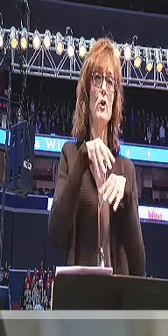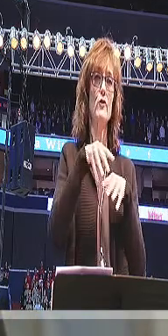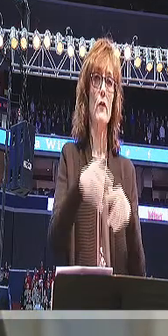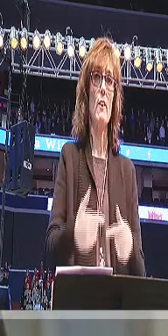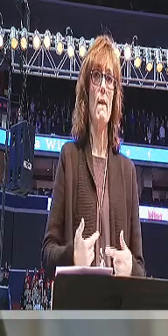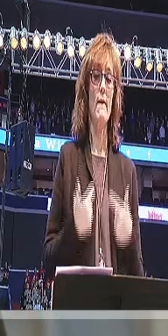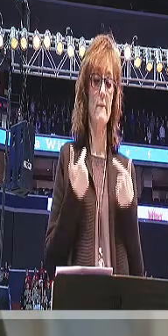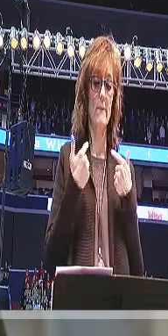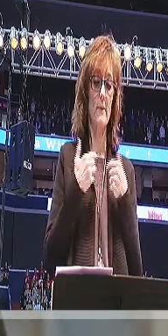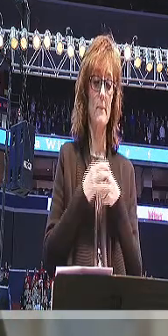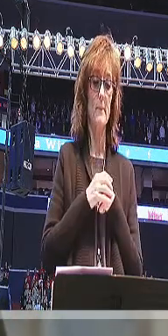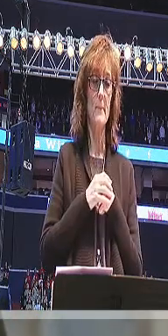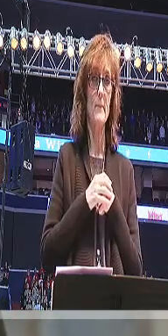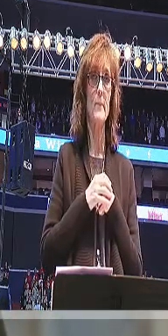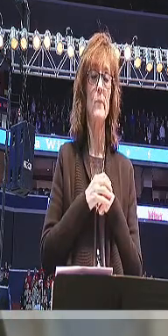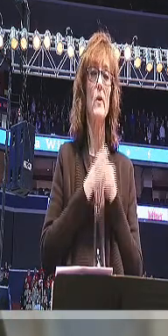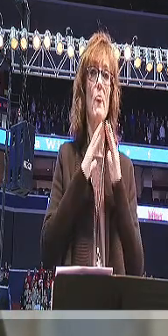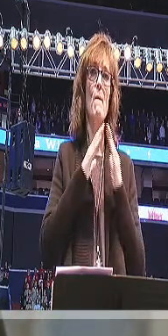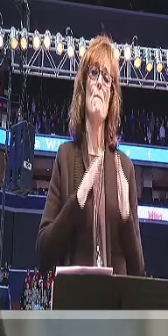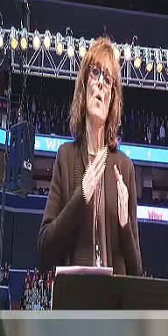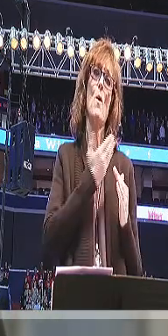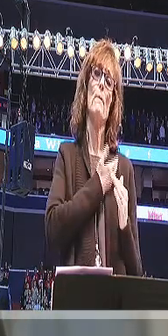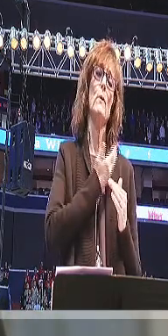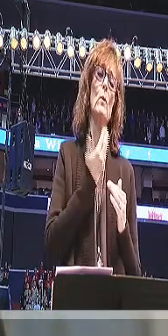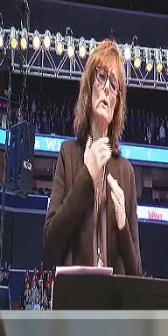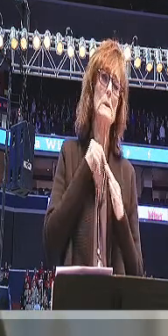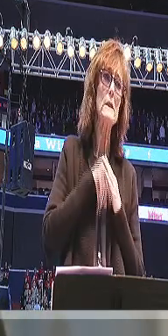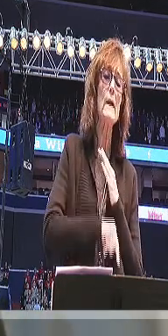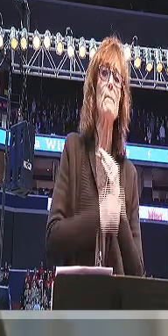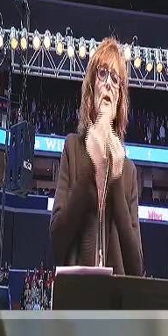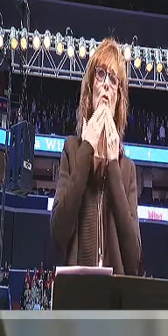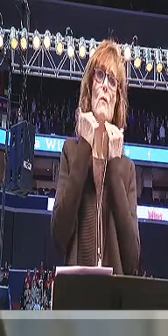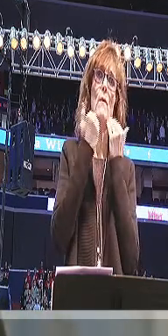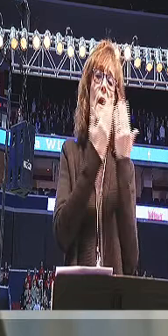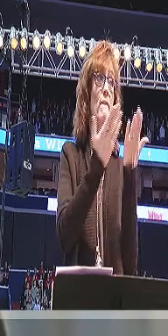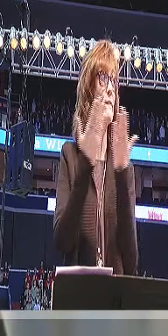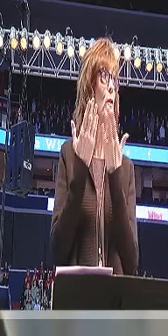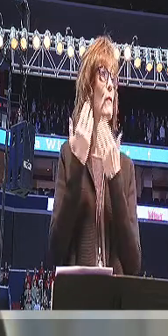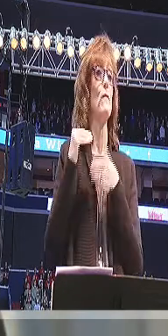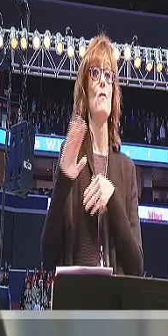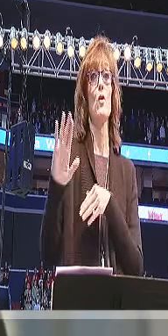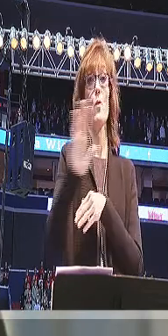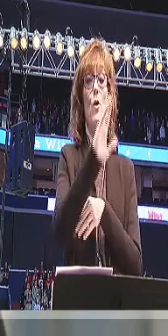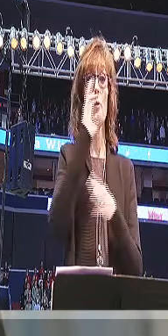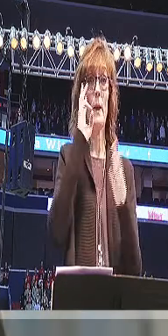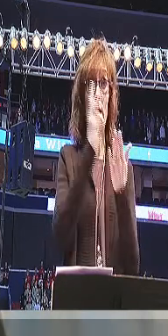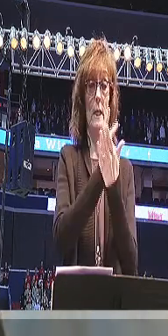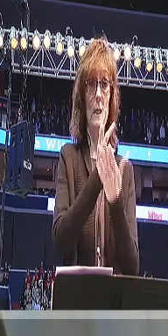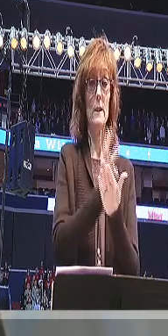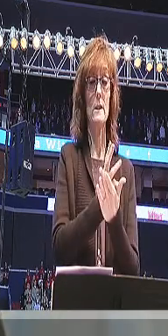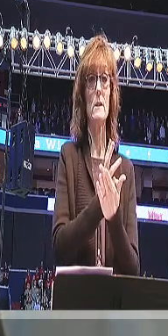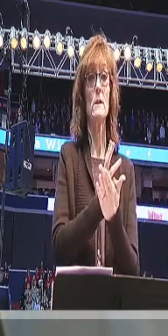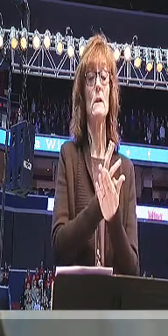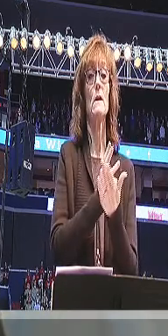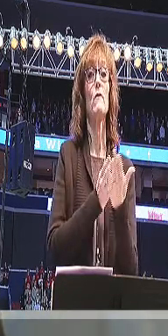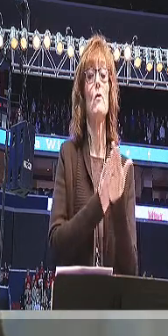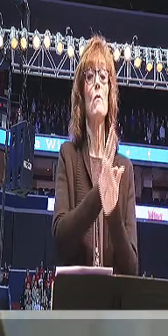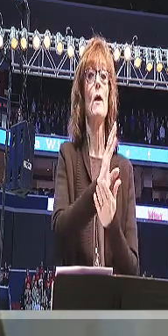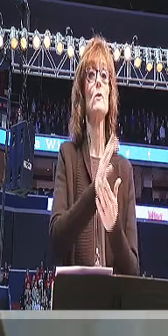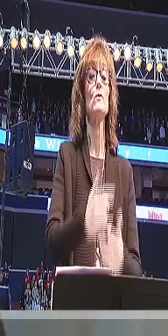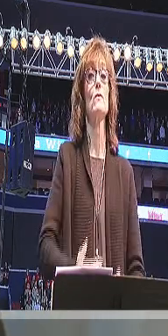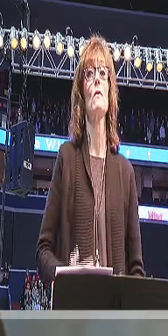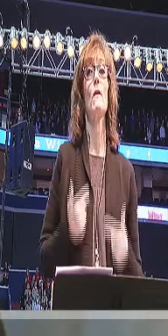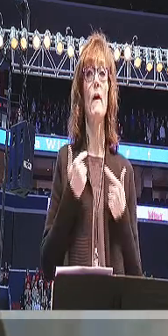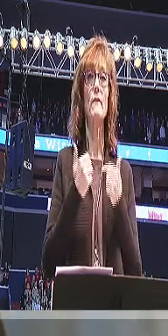His Holiness is deeply grateful for this outstanding witness to the right to life of the